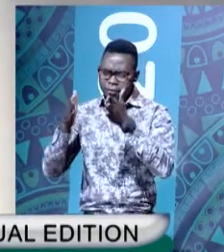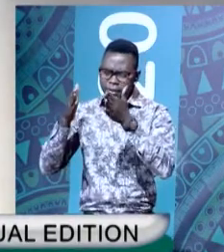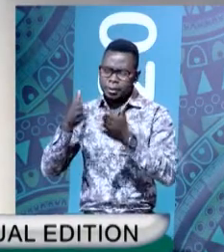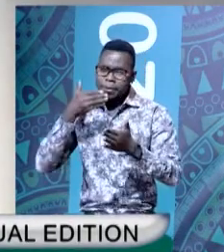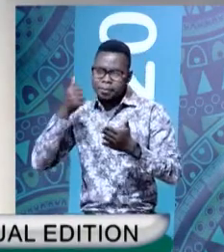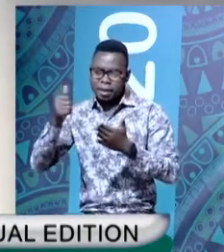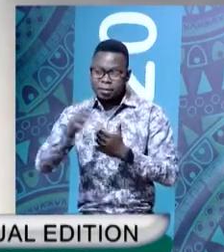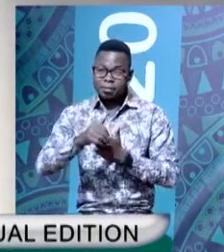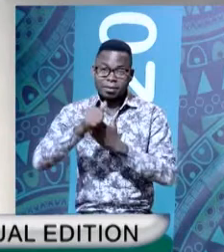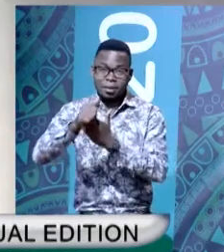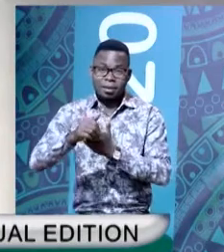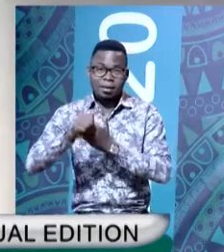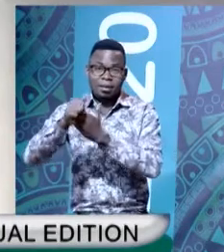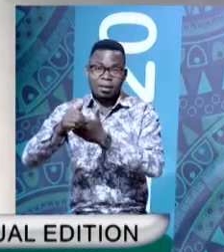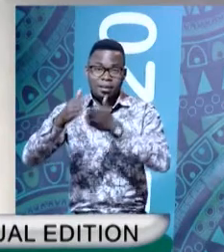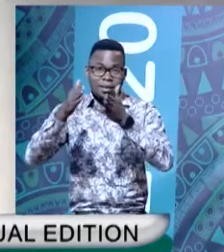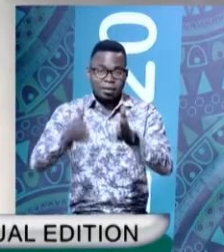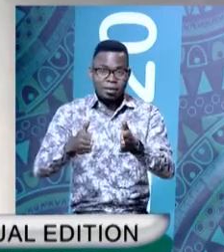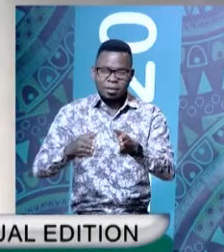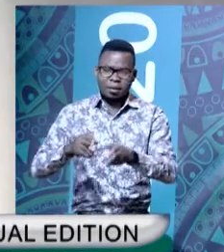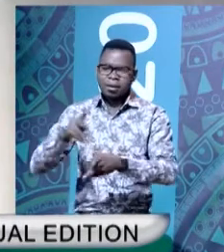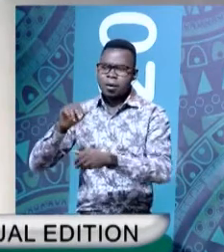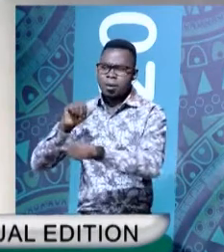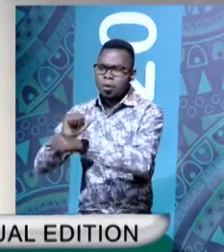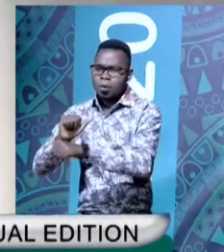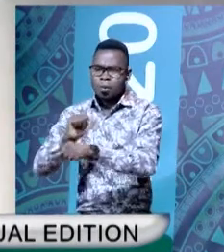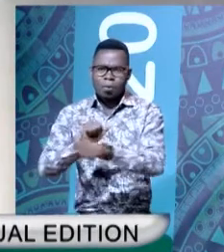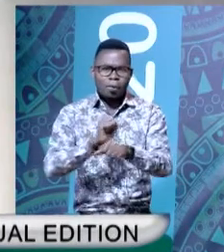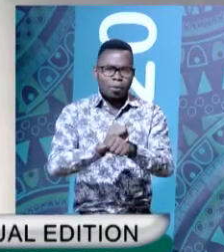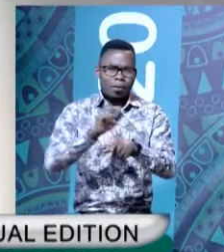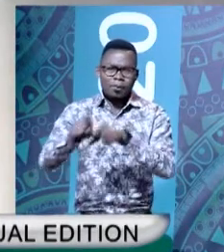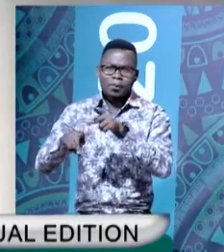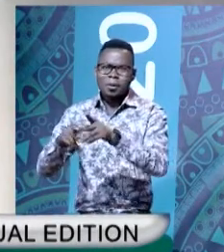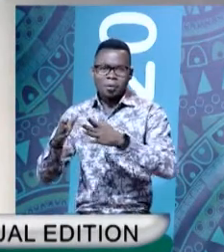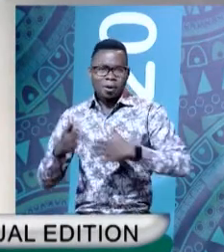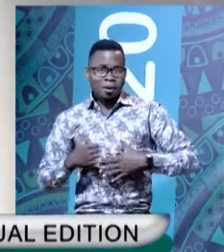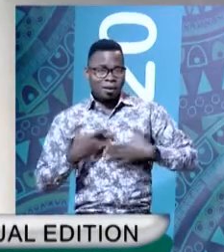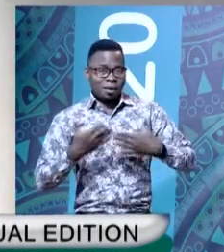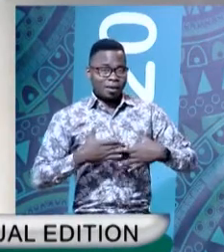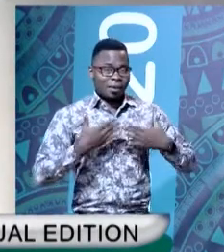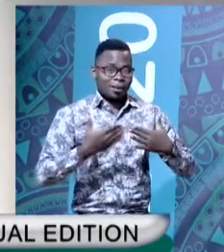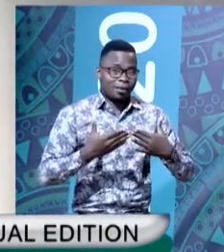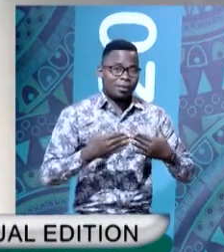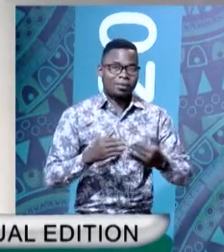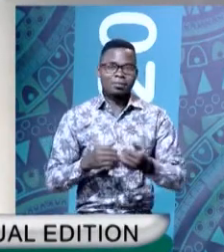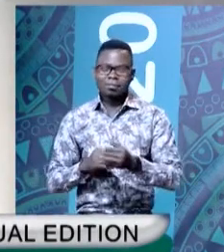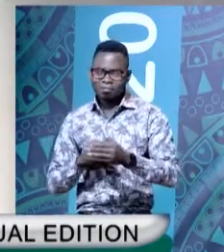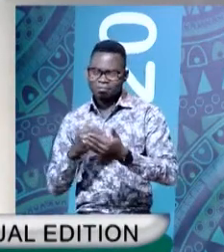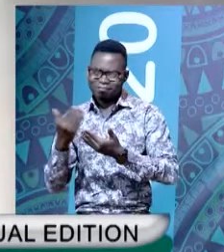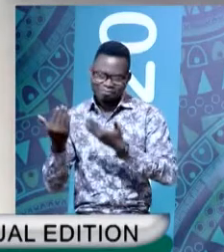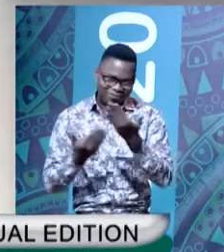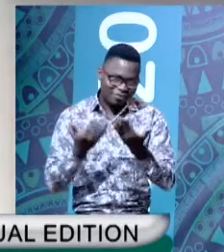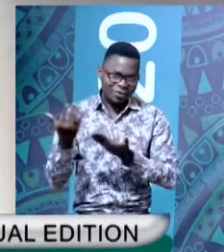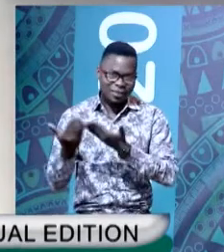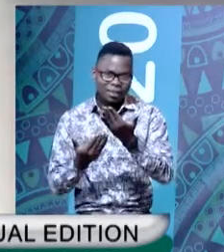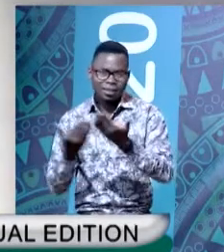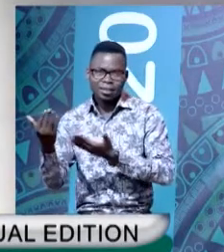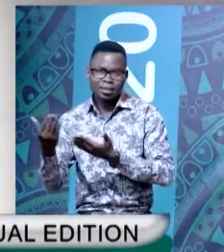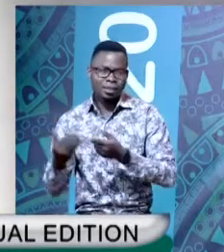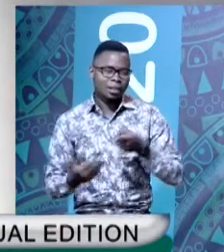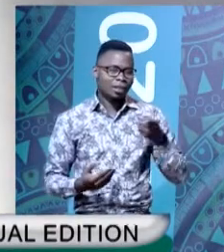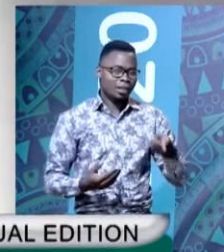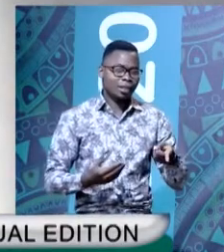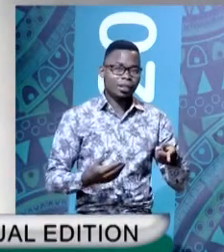has cleaned the public service. It's now almost a corrupt-free public service. He has put